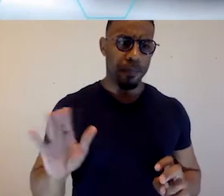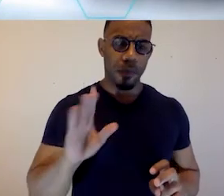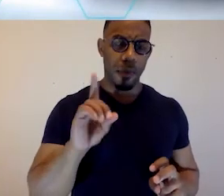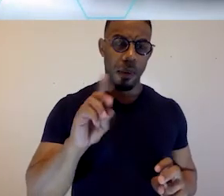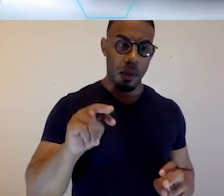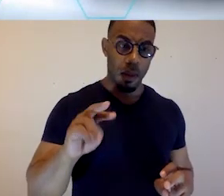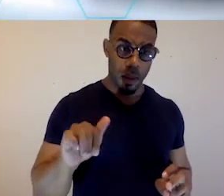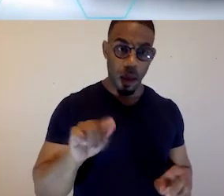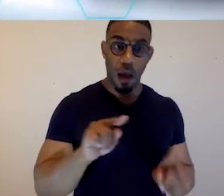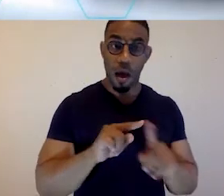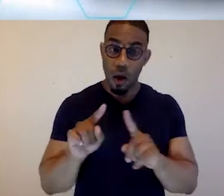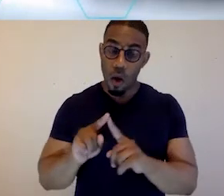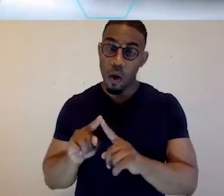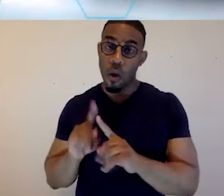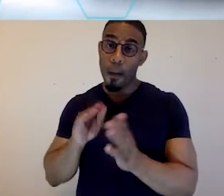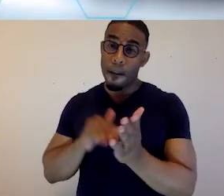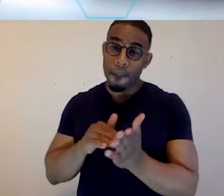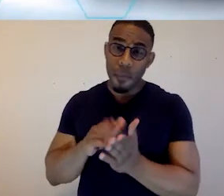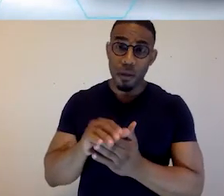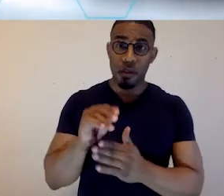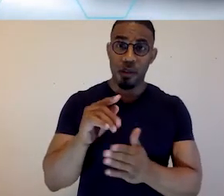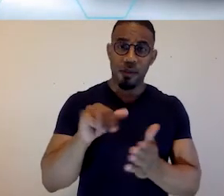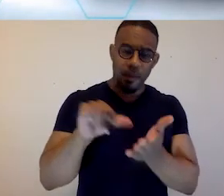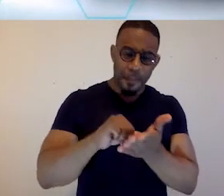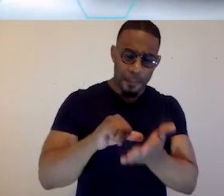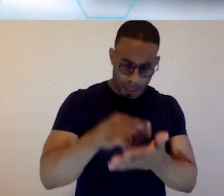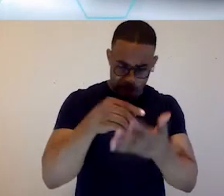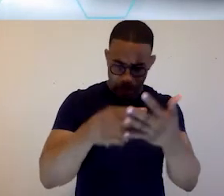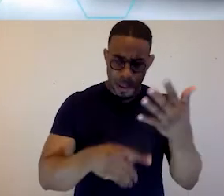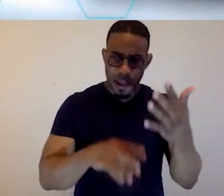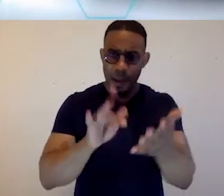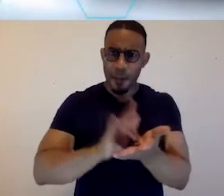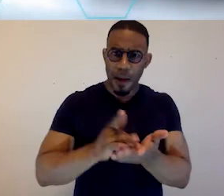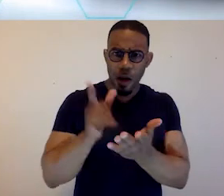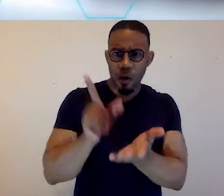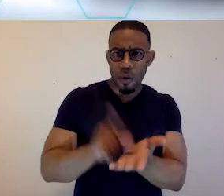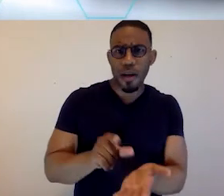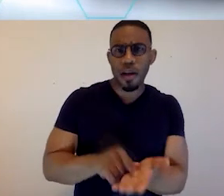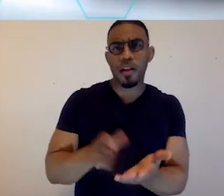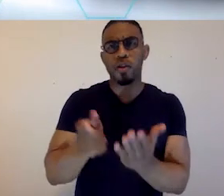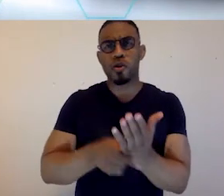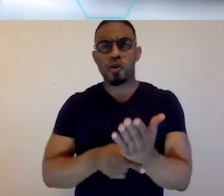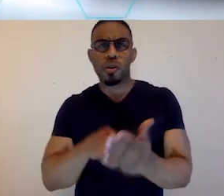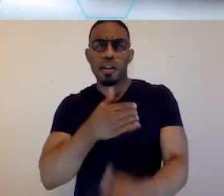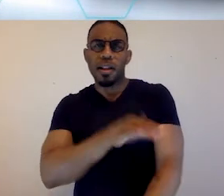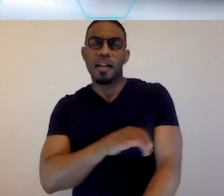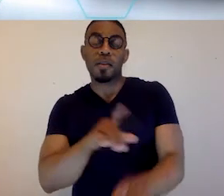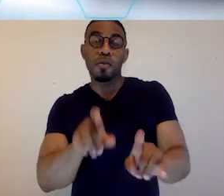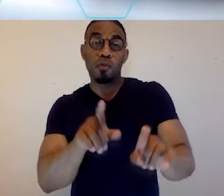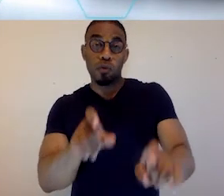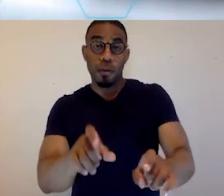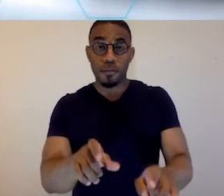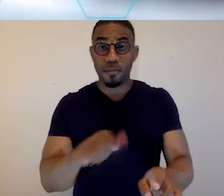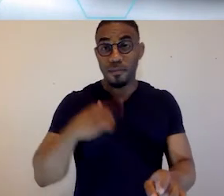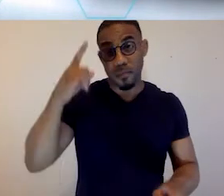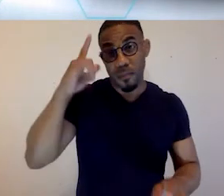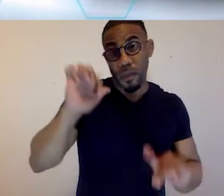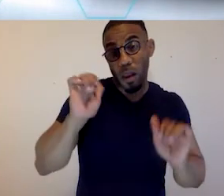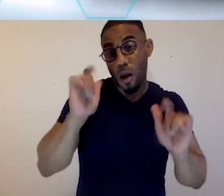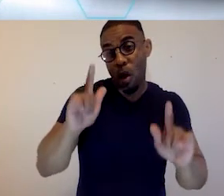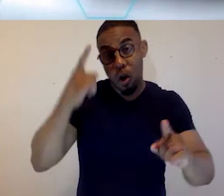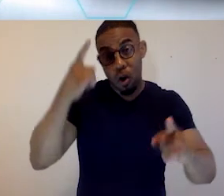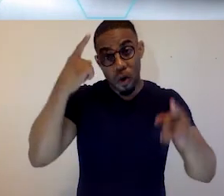DNA, as well as millions of pages of medical literature and clinical trials. And I think we can